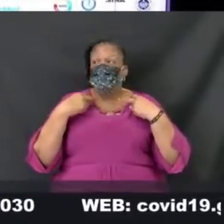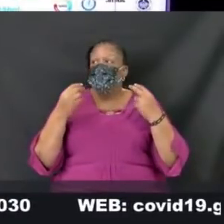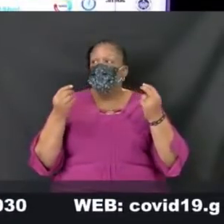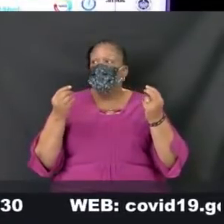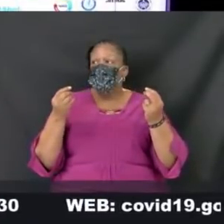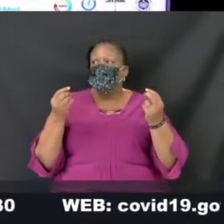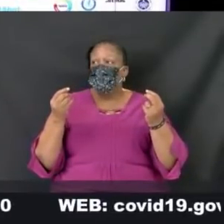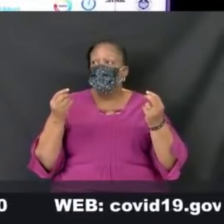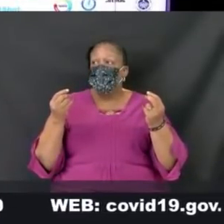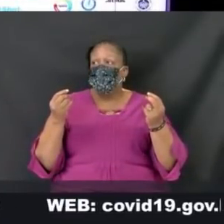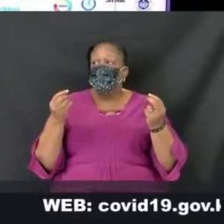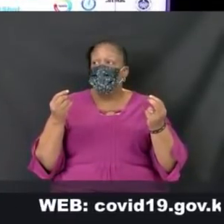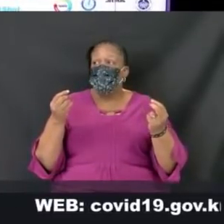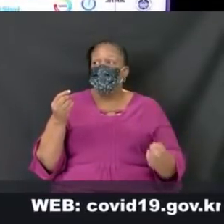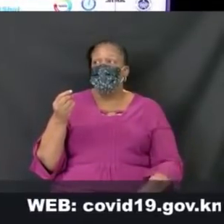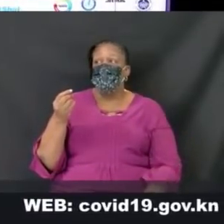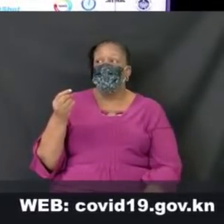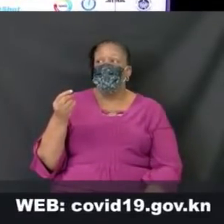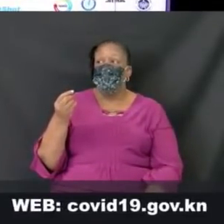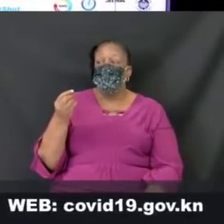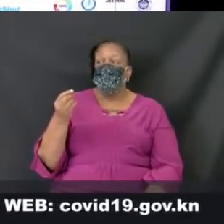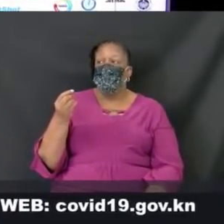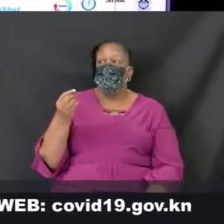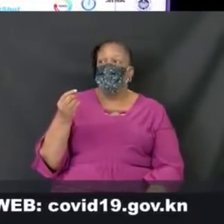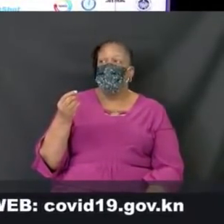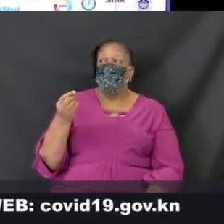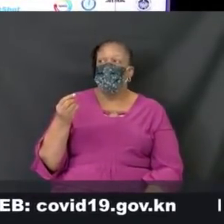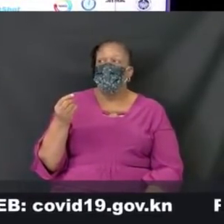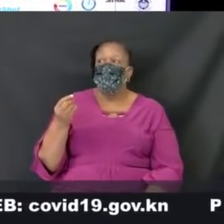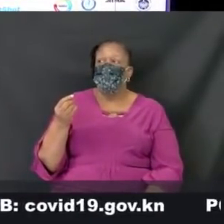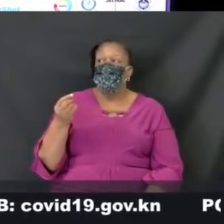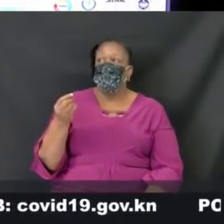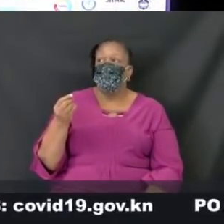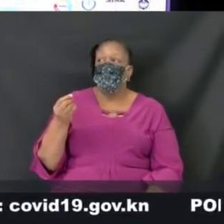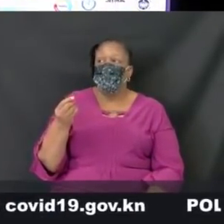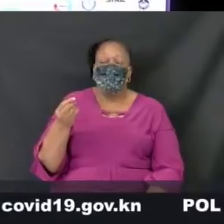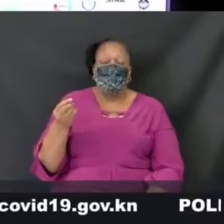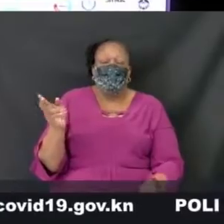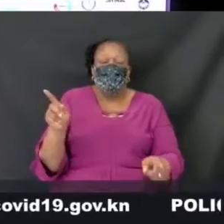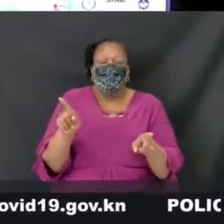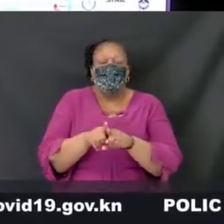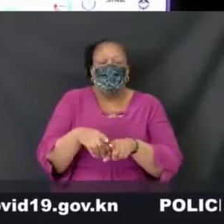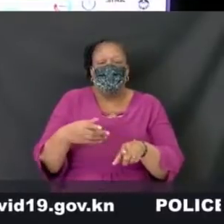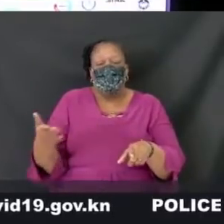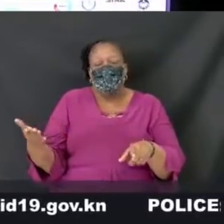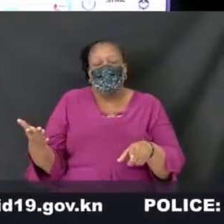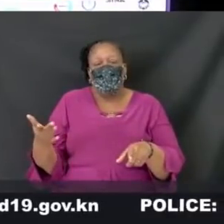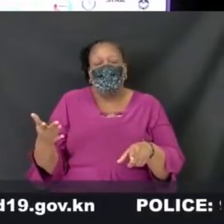you had a flu-like illness, but the precautions are basically the same.